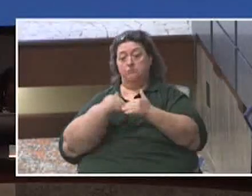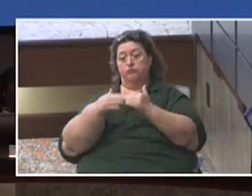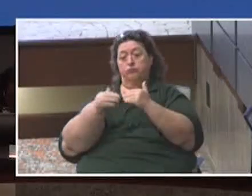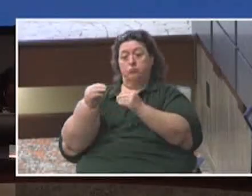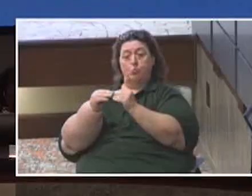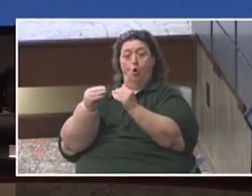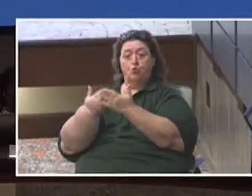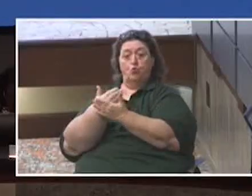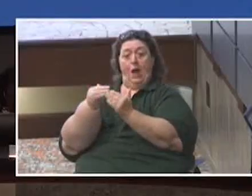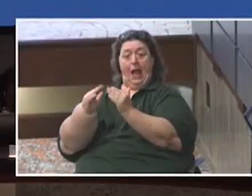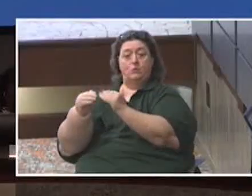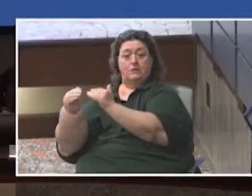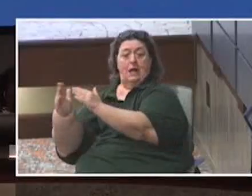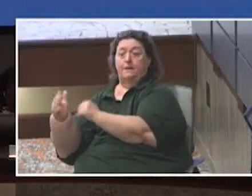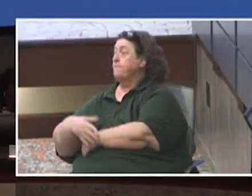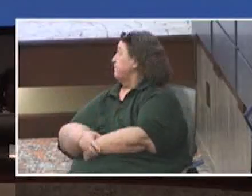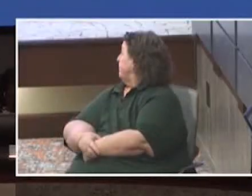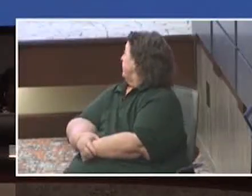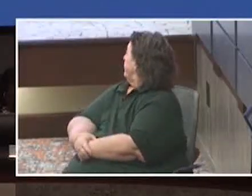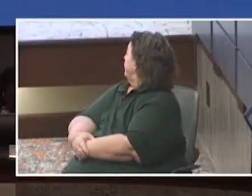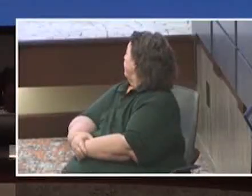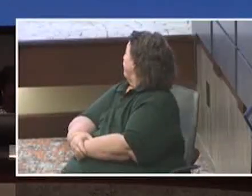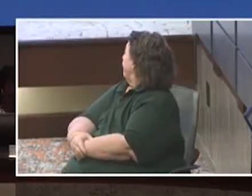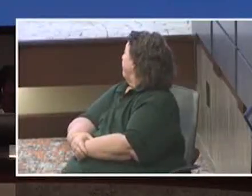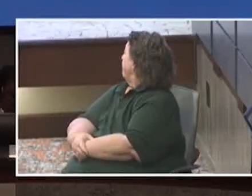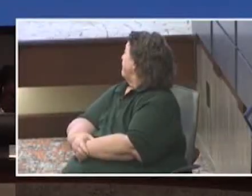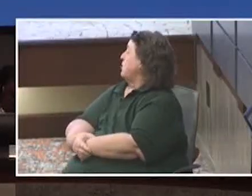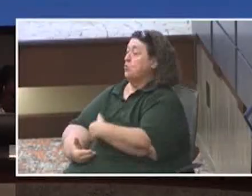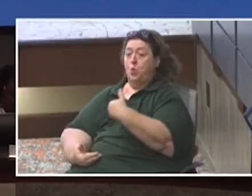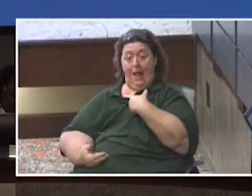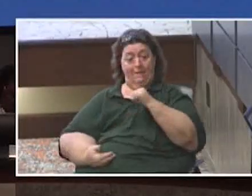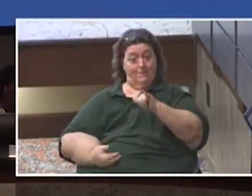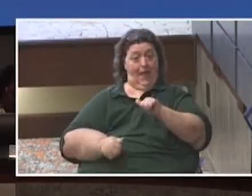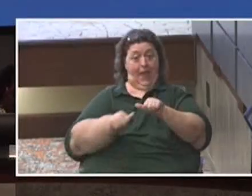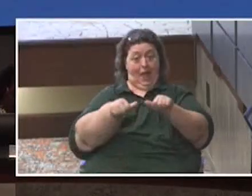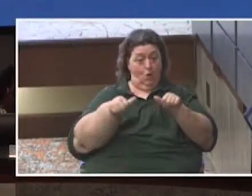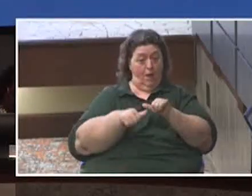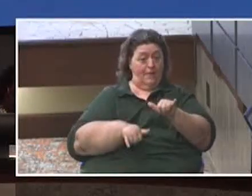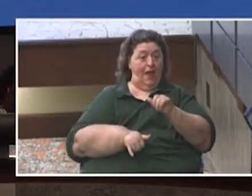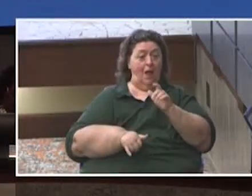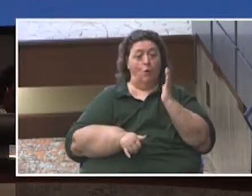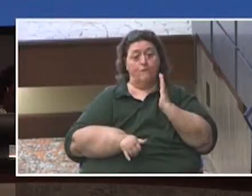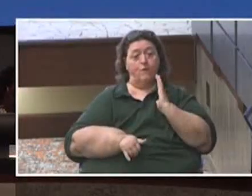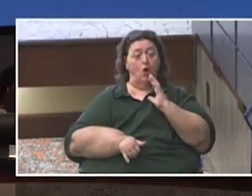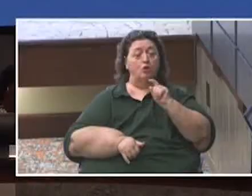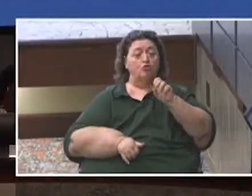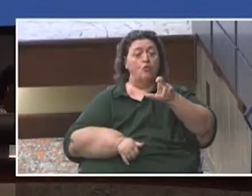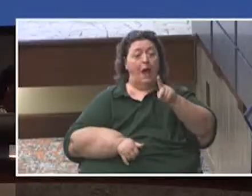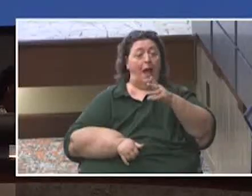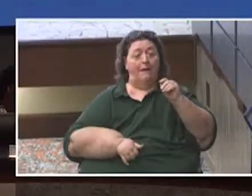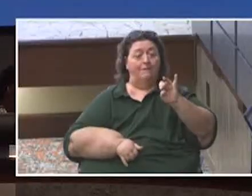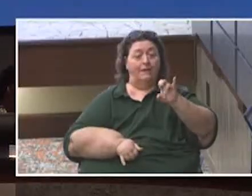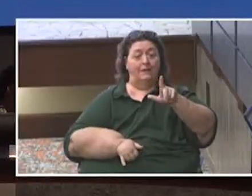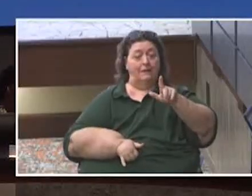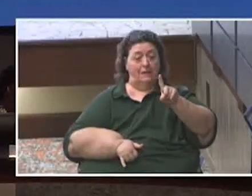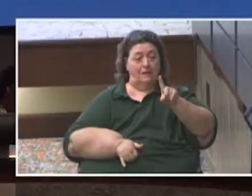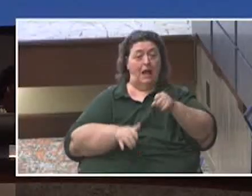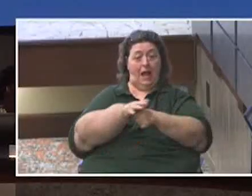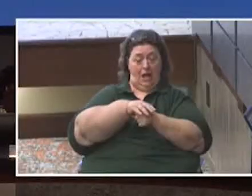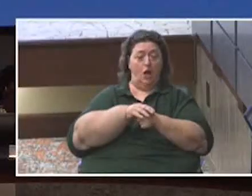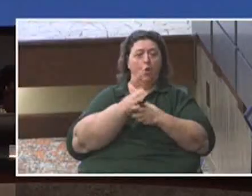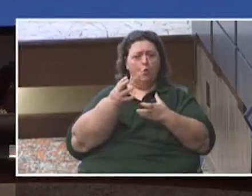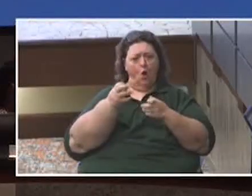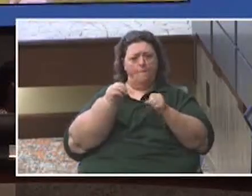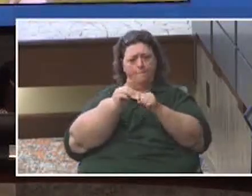slide. But we really have core 2 areas, the current track and field complex and then our core park site. And to zoom in